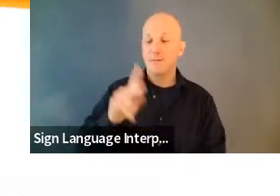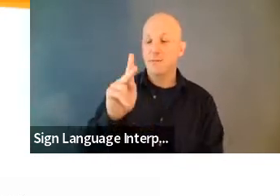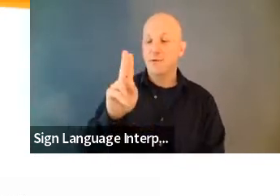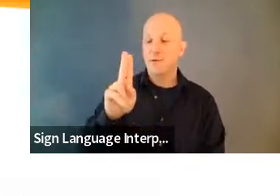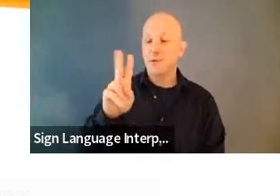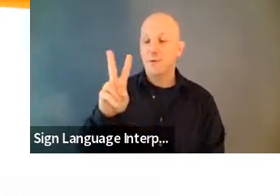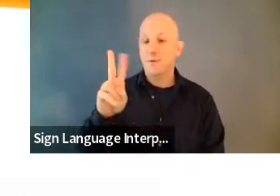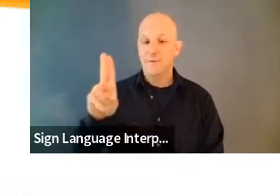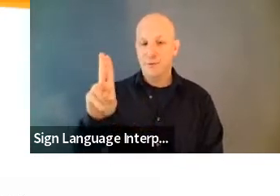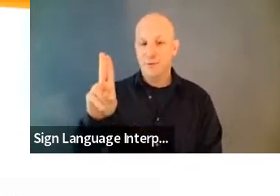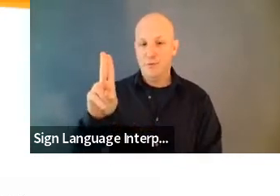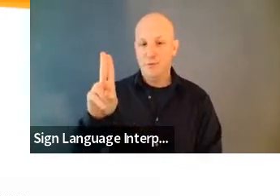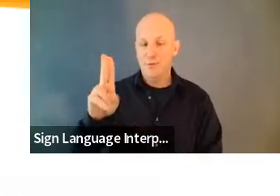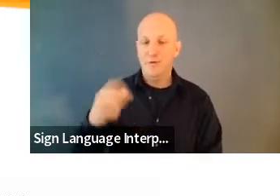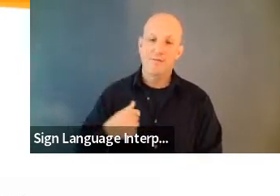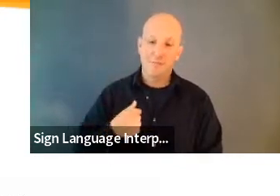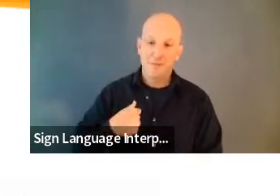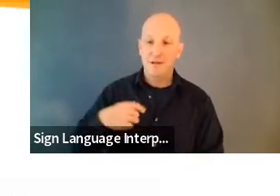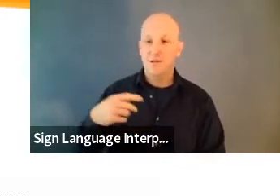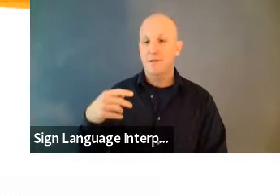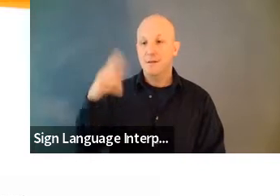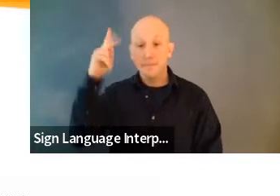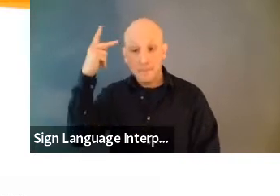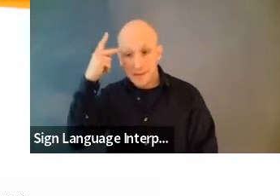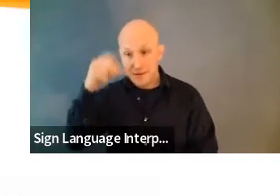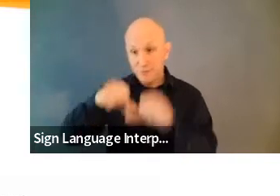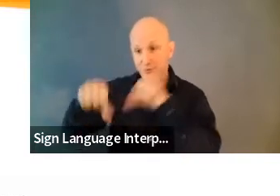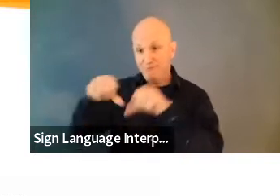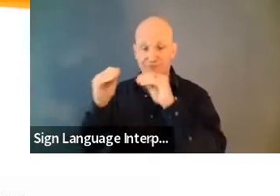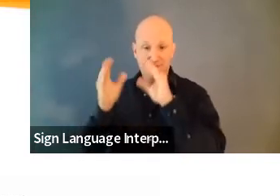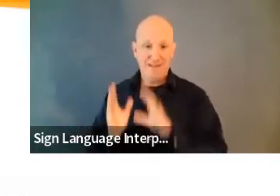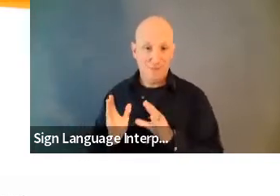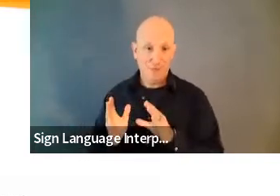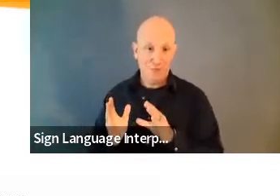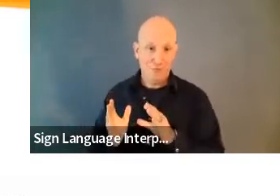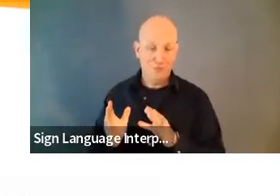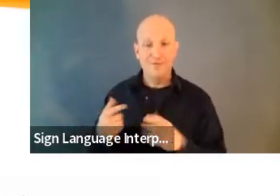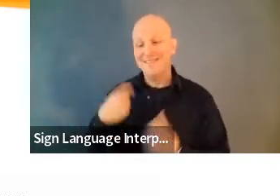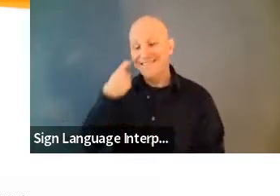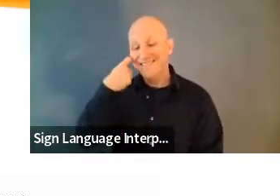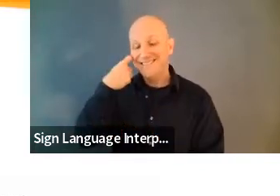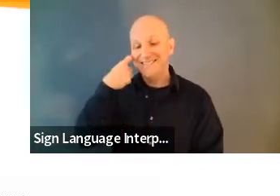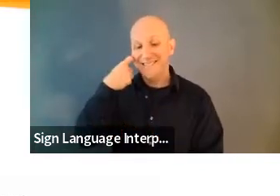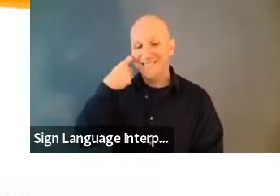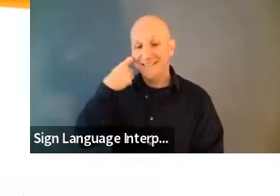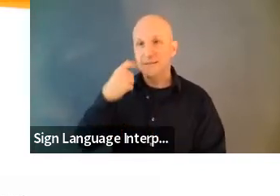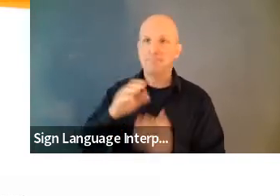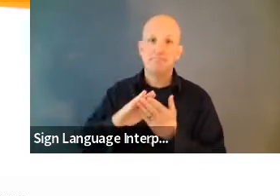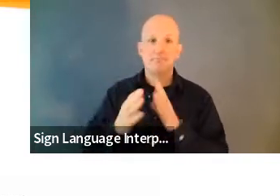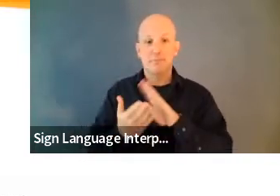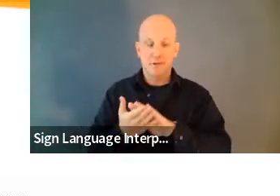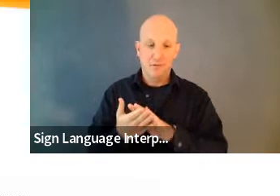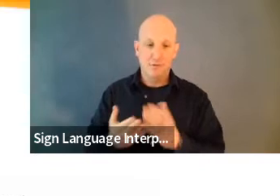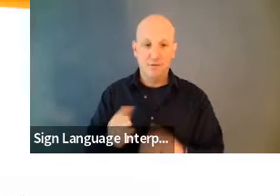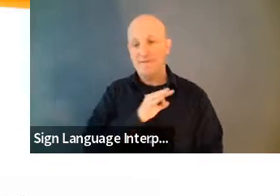I am a political science instructor, and I recently became the faculty